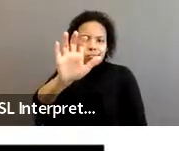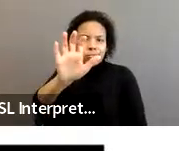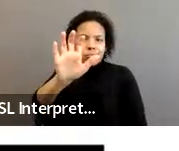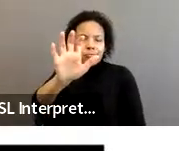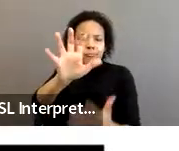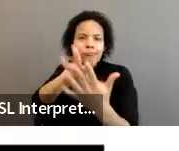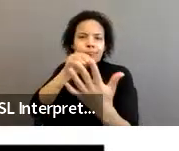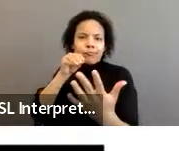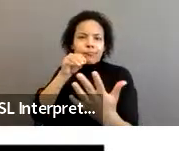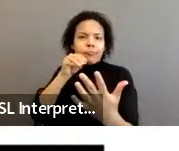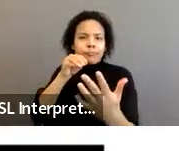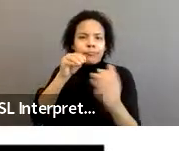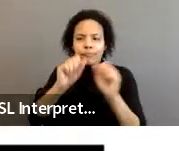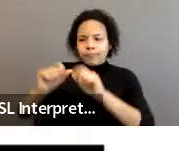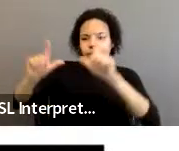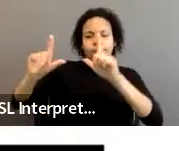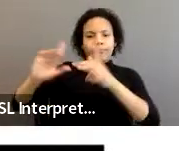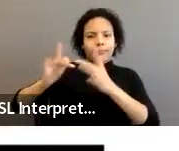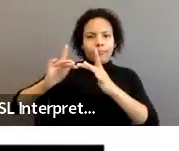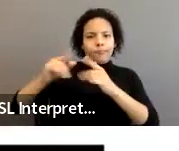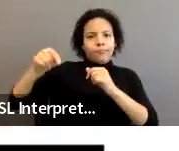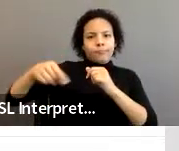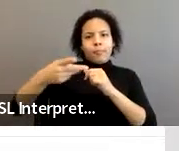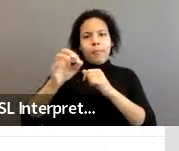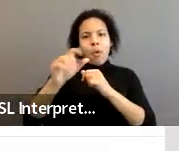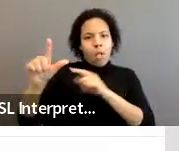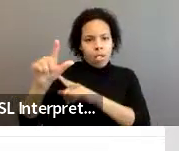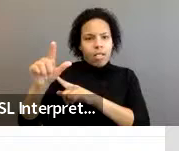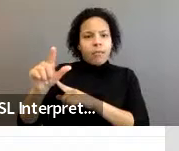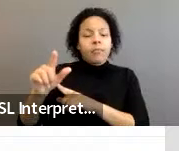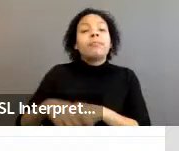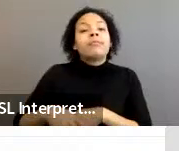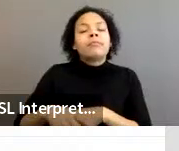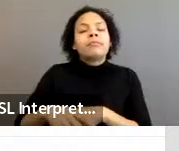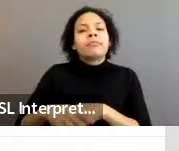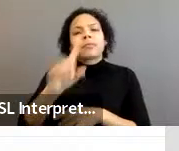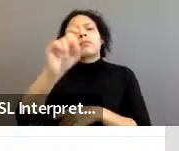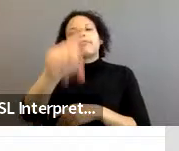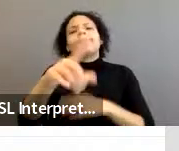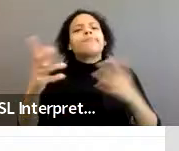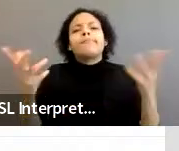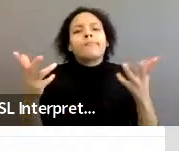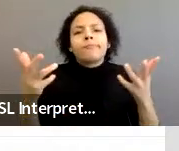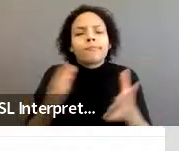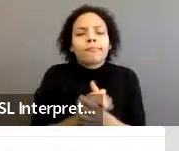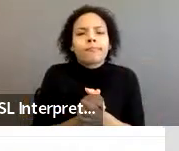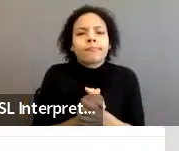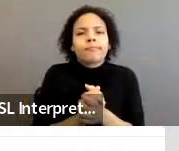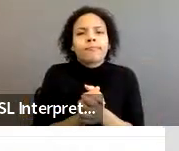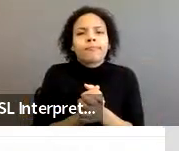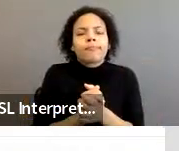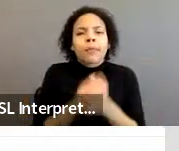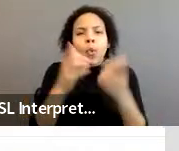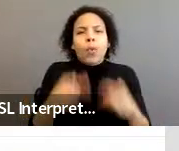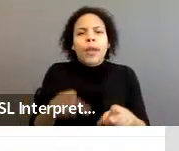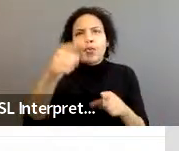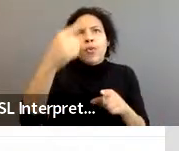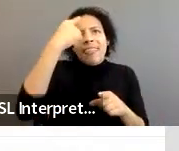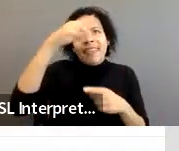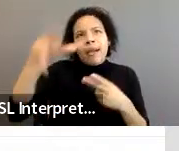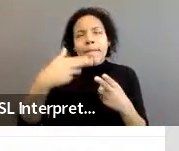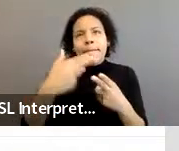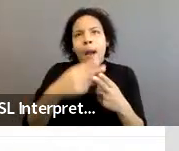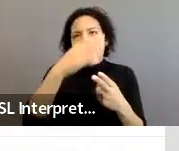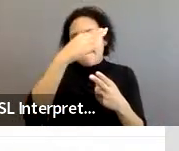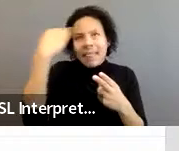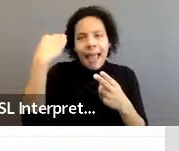to participate. And the question is, when you think of Black student unions, what word